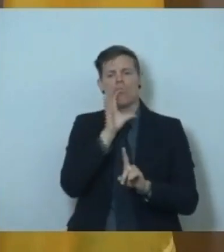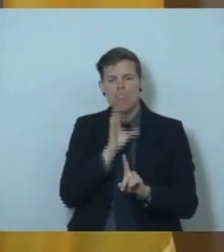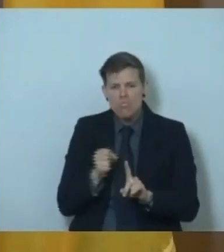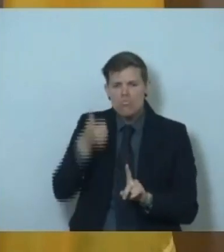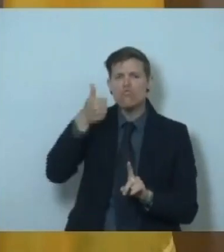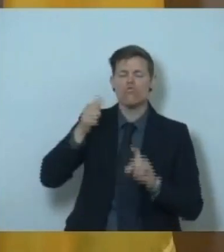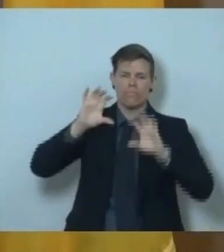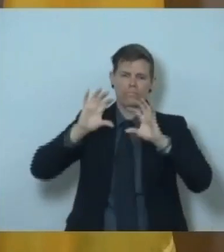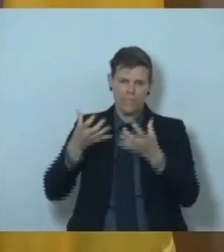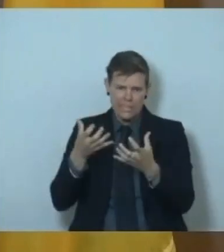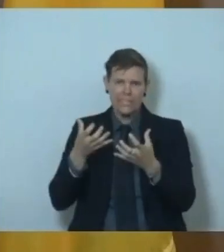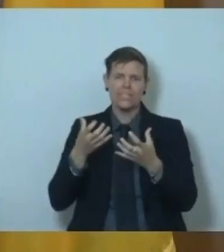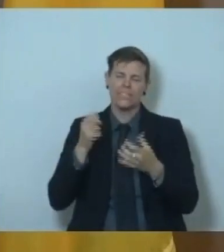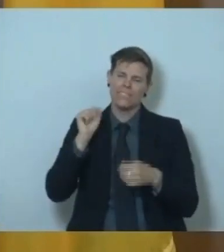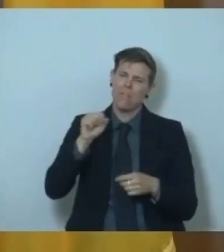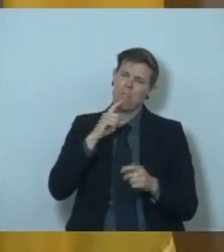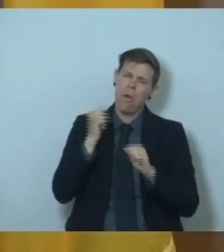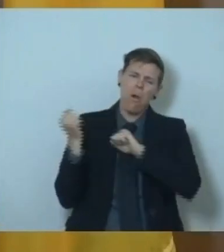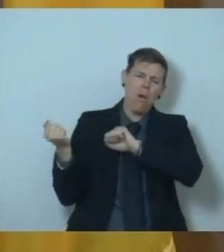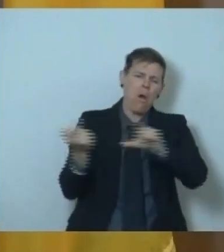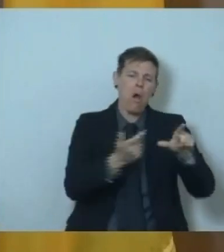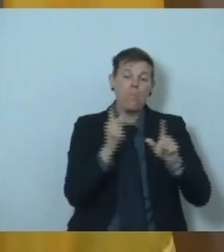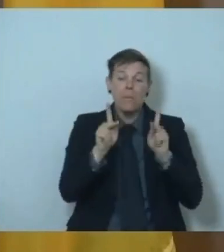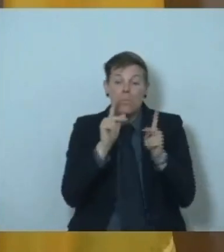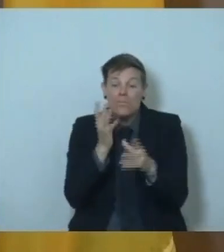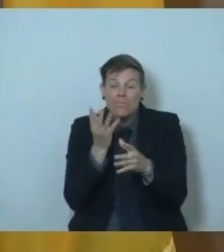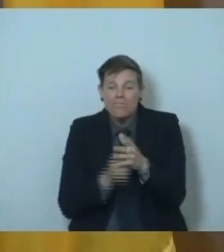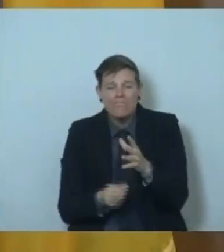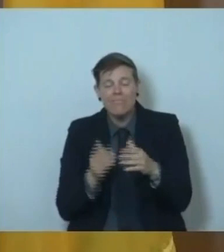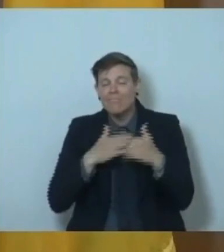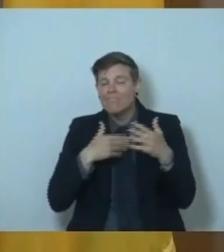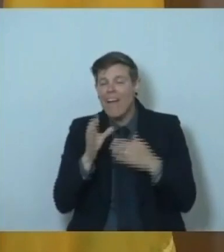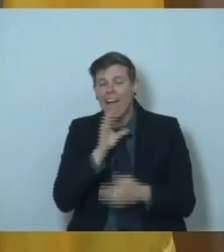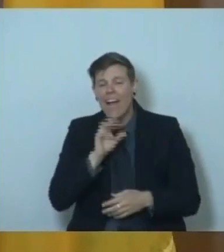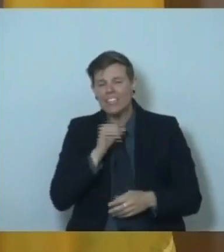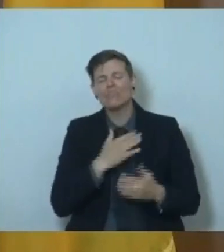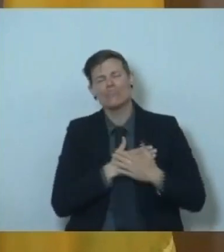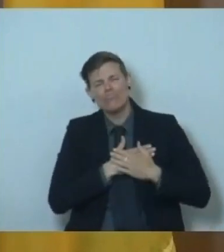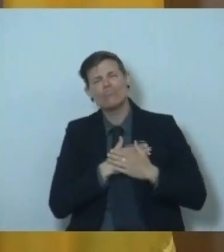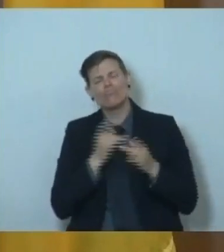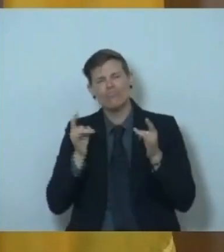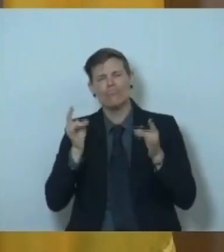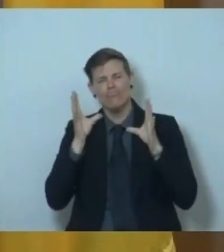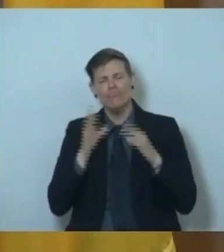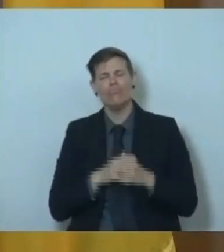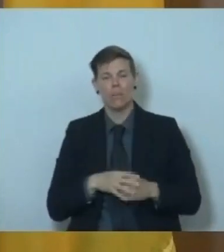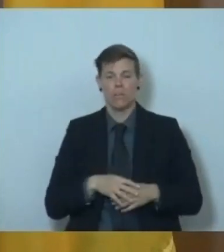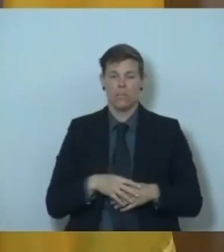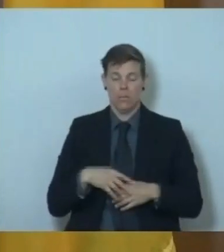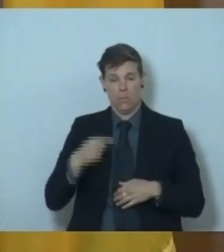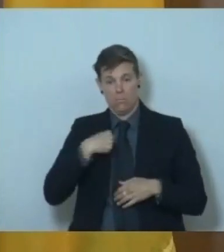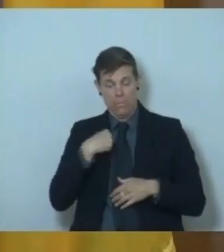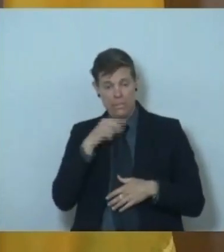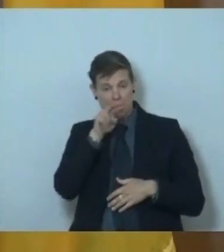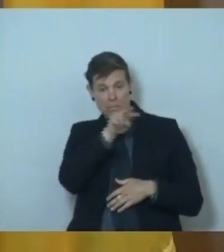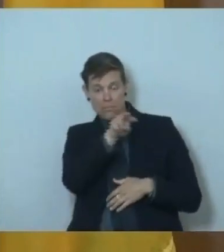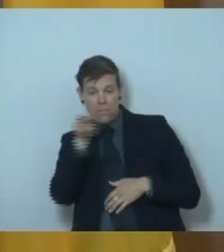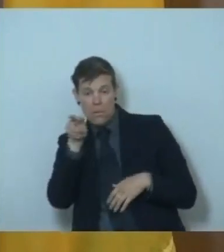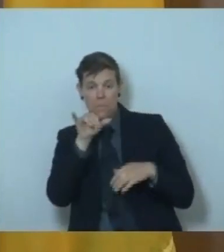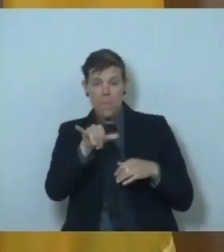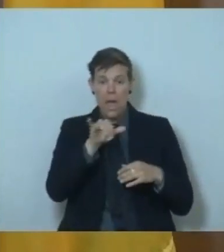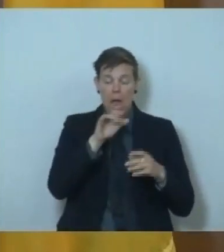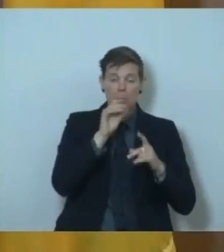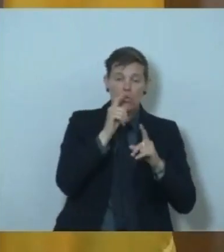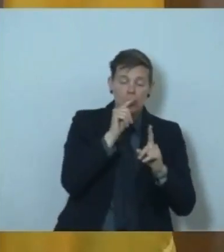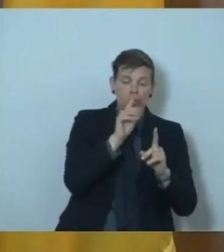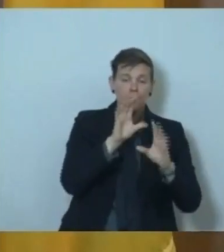seen maybe some of the data points, particularly for me as I'm looking at who's impacted and who's at risk.